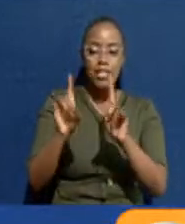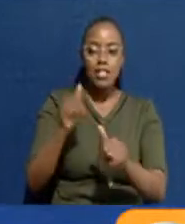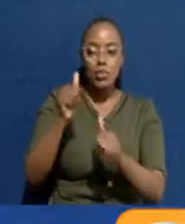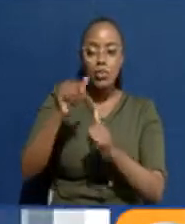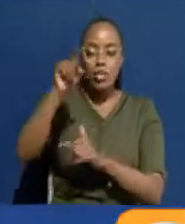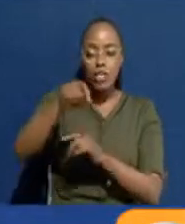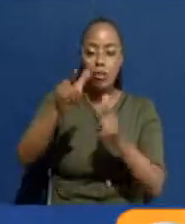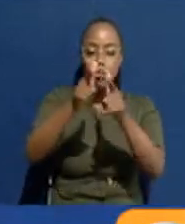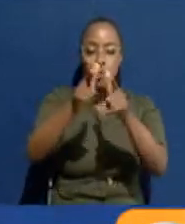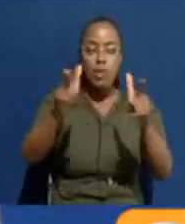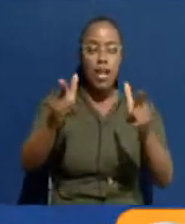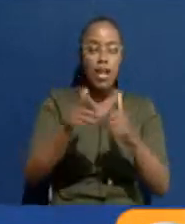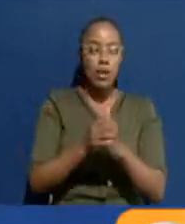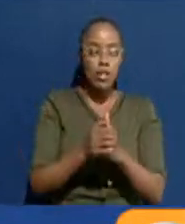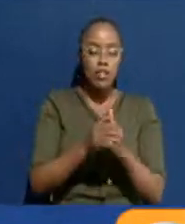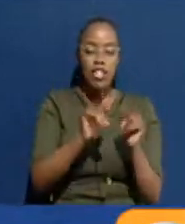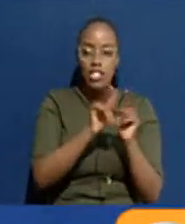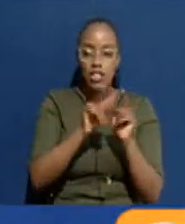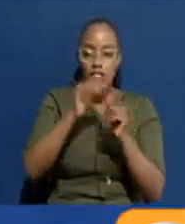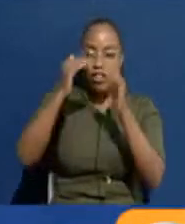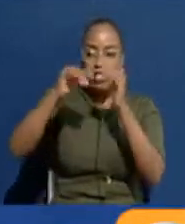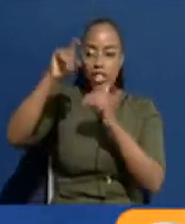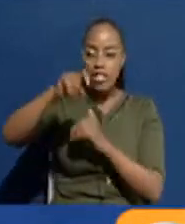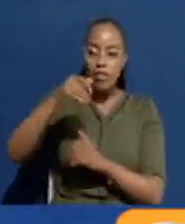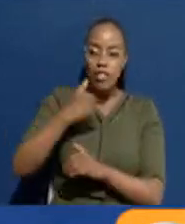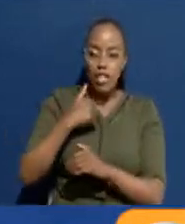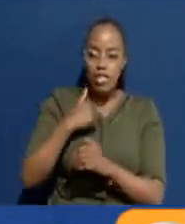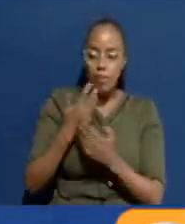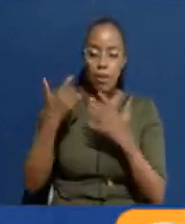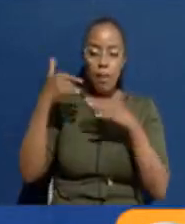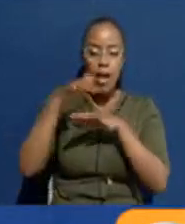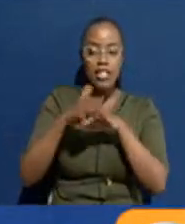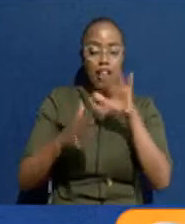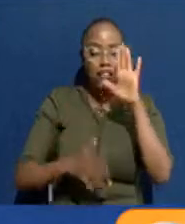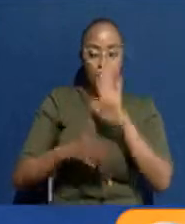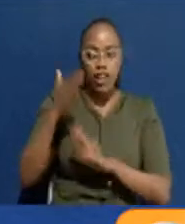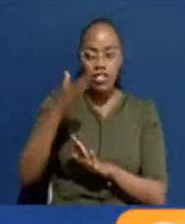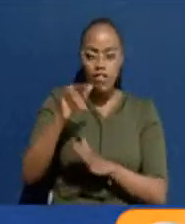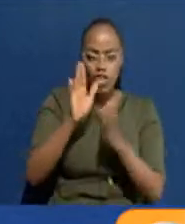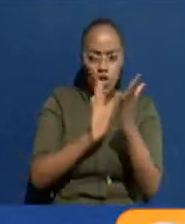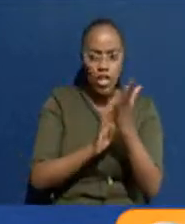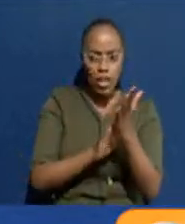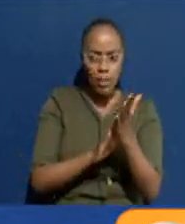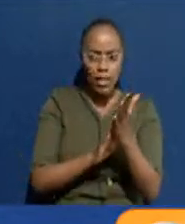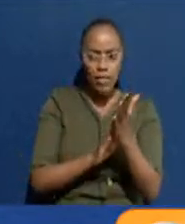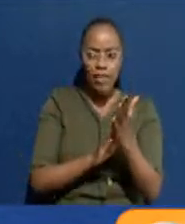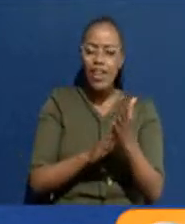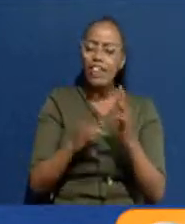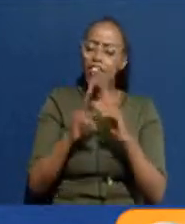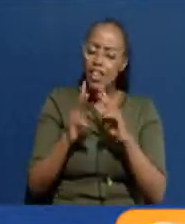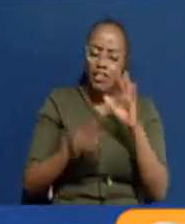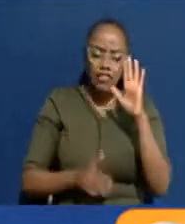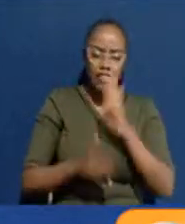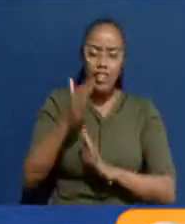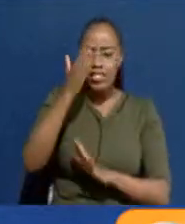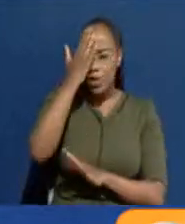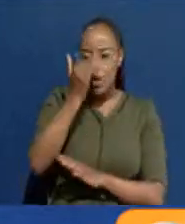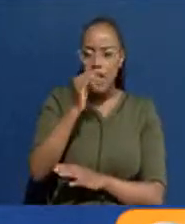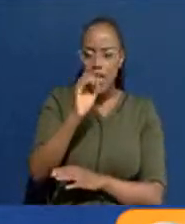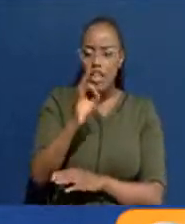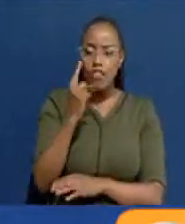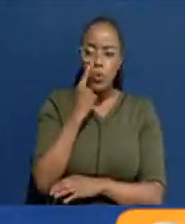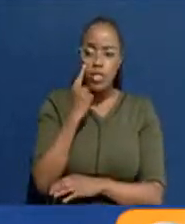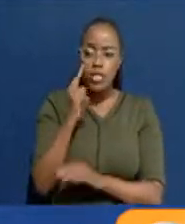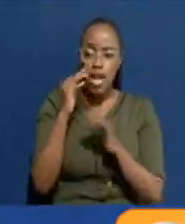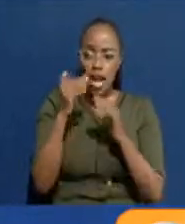been allowed. And universities should actually be merged very, very fast. Because you recommend merging universities? Yes, very fast. Because if you look at